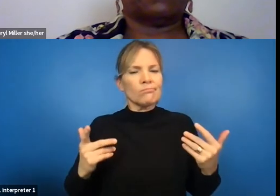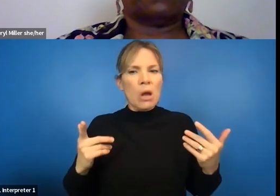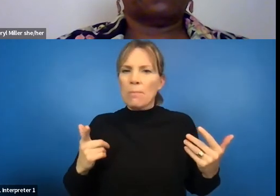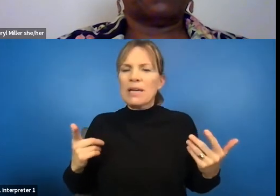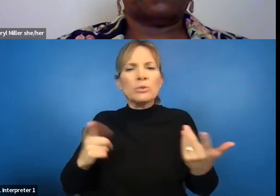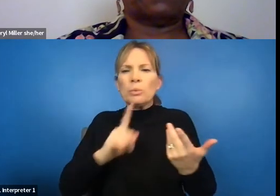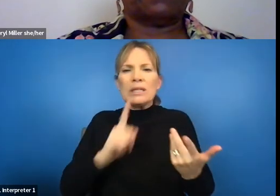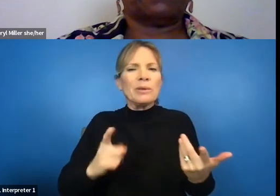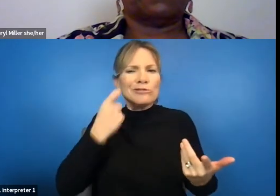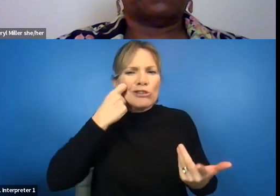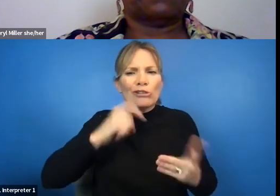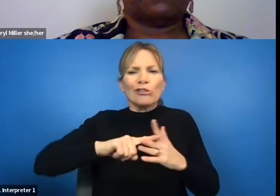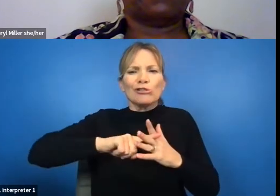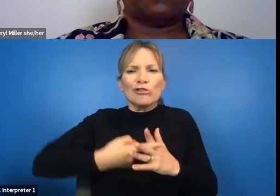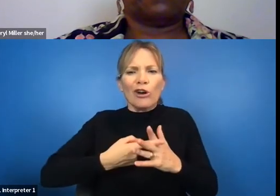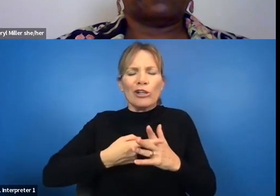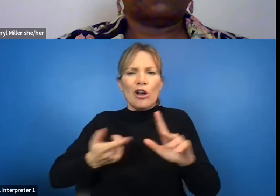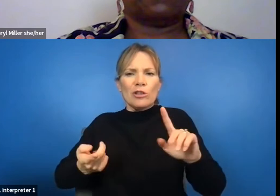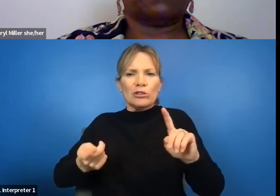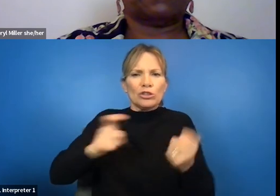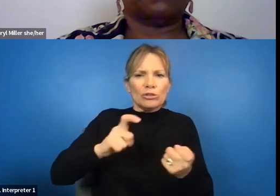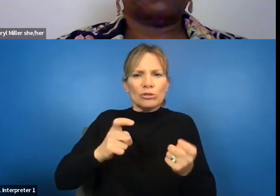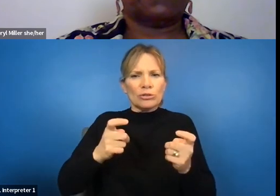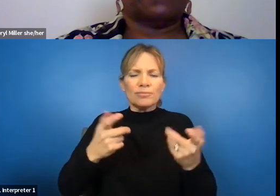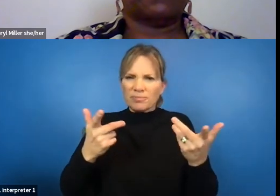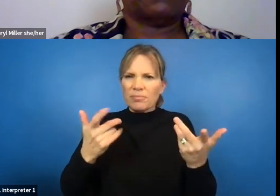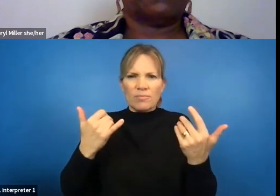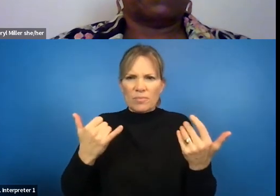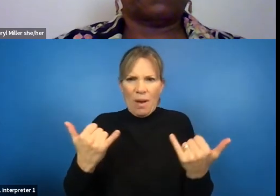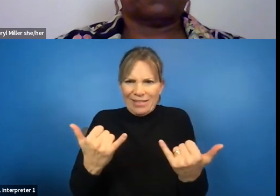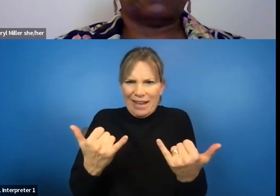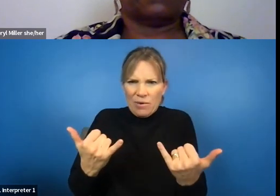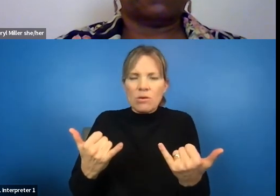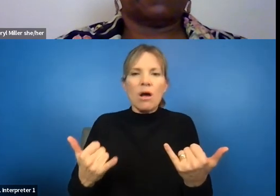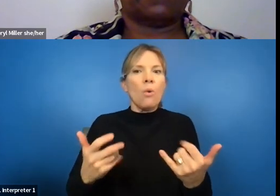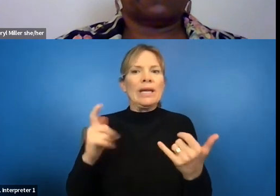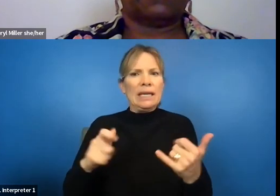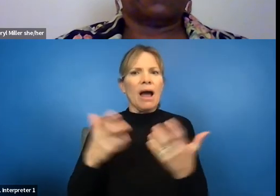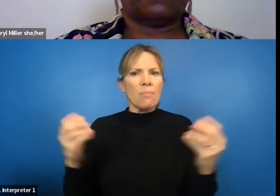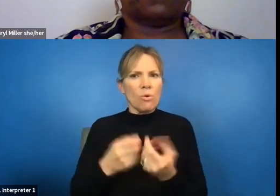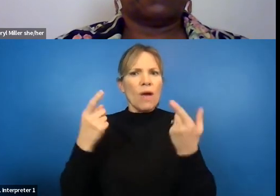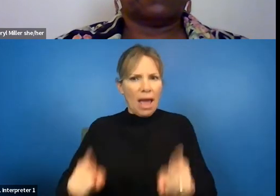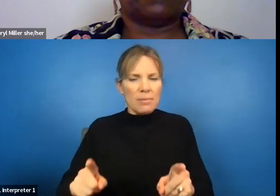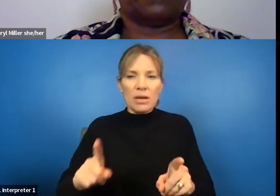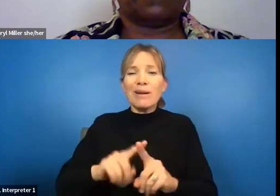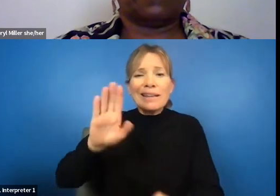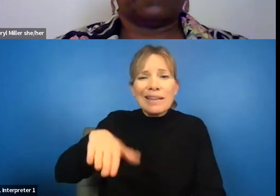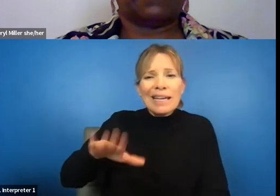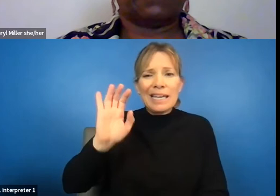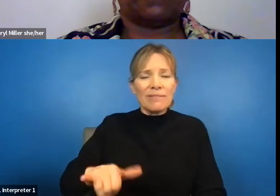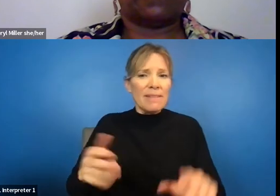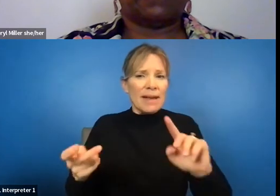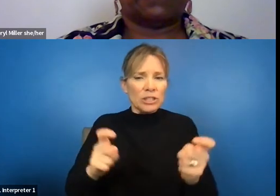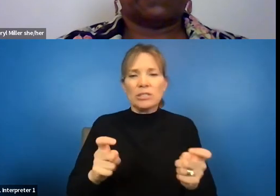scratched the surface of transformative change, right? There's so much more that needs to happen, but even that